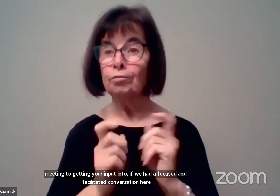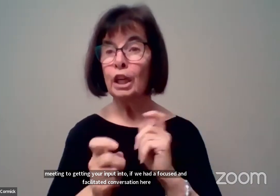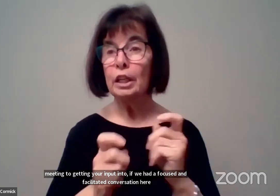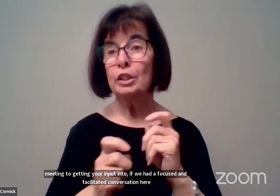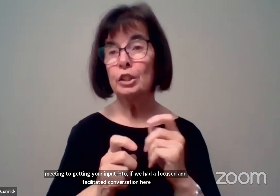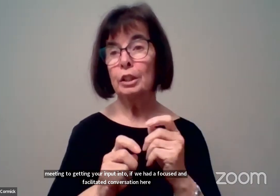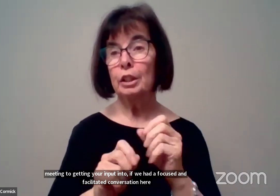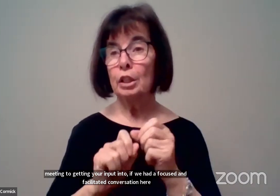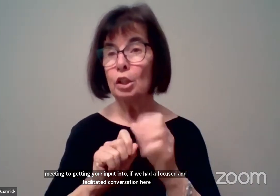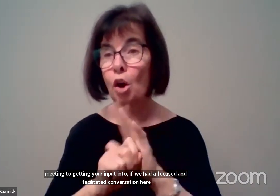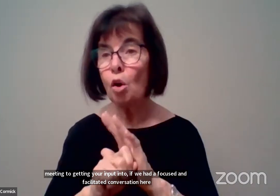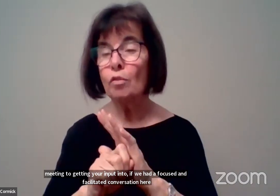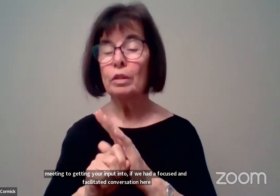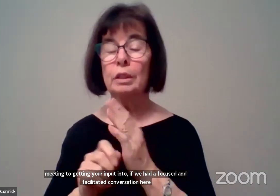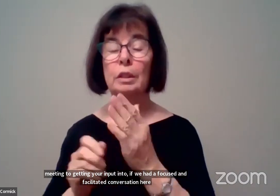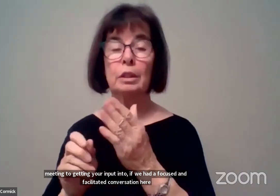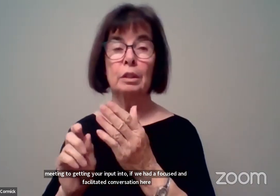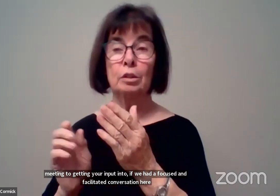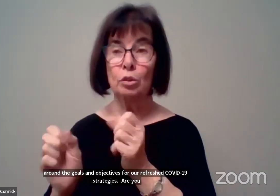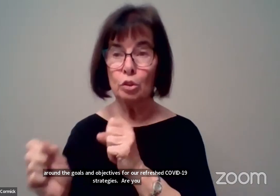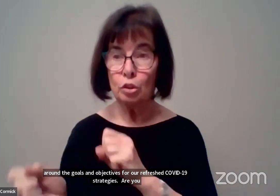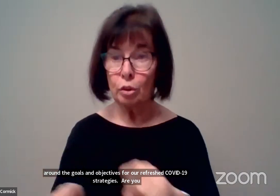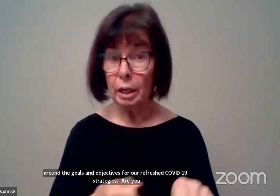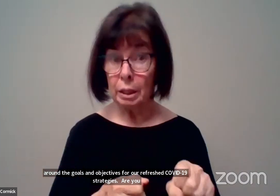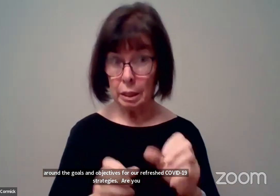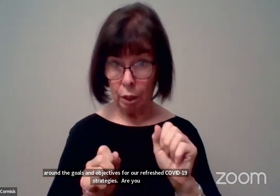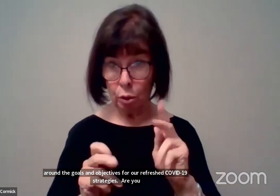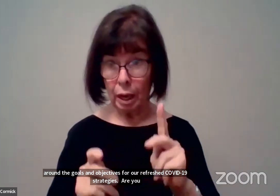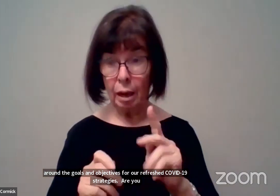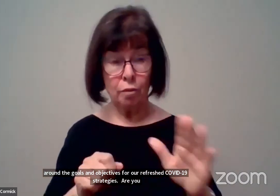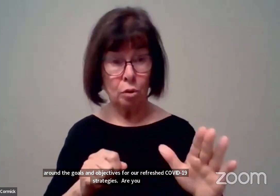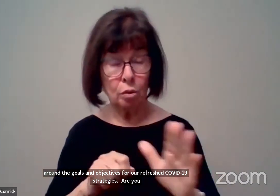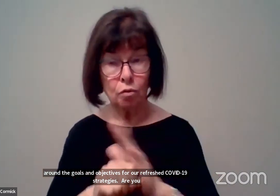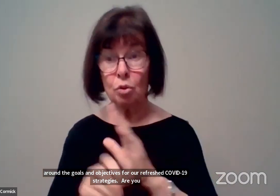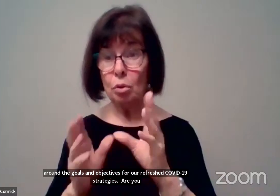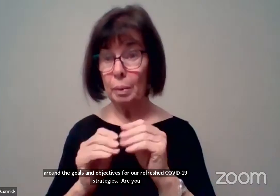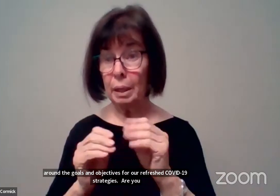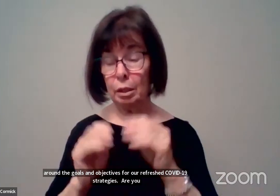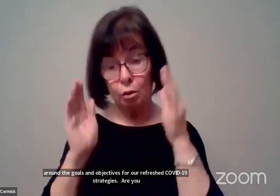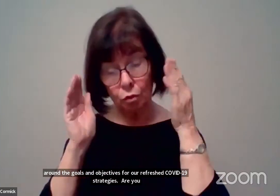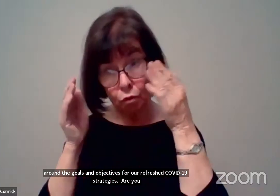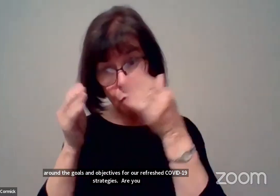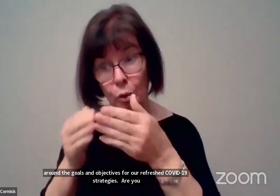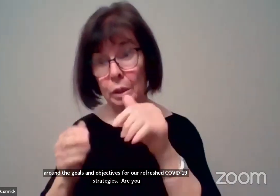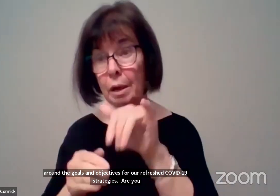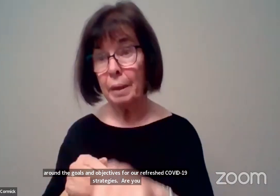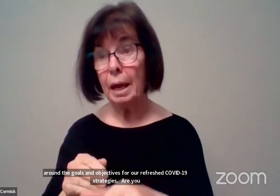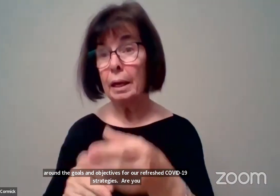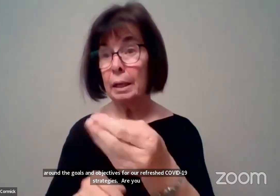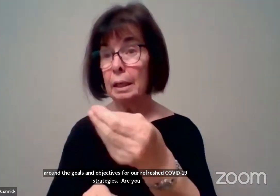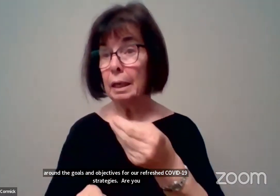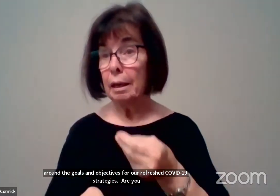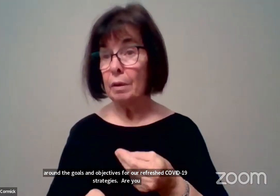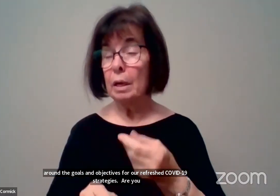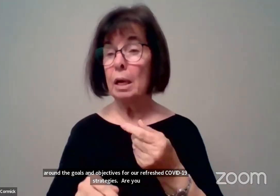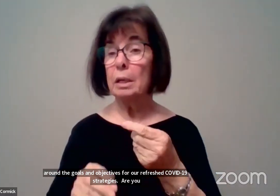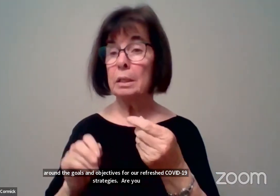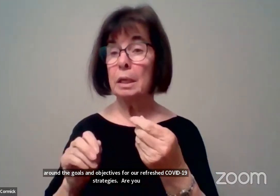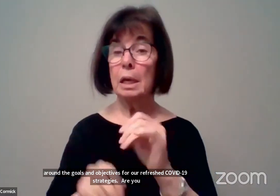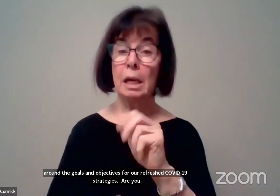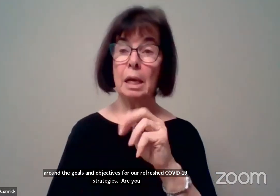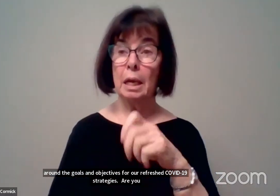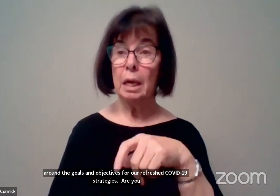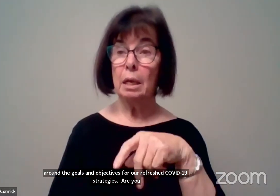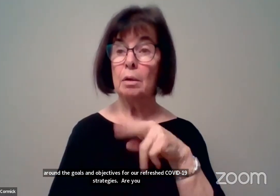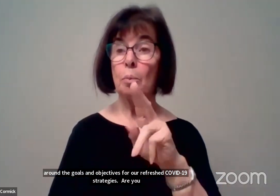you okay with dedicating the entire meeting to giving us input into those goals and objectives or into